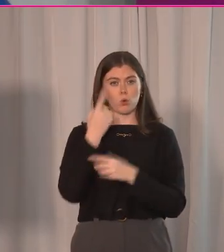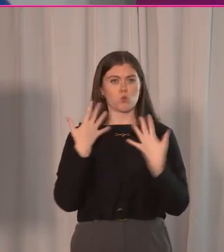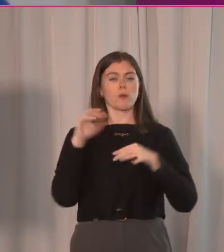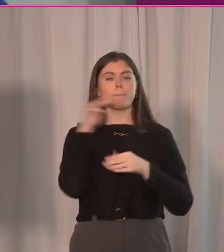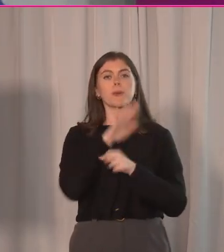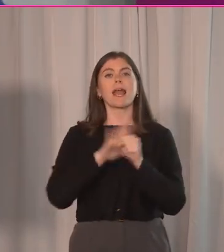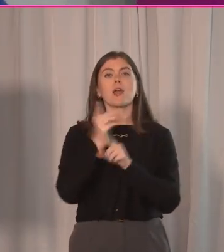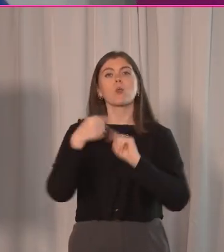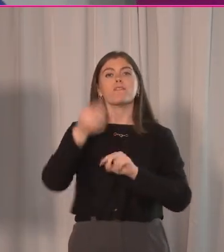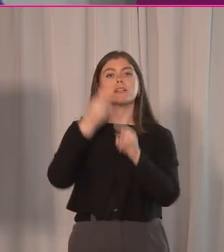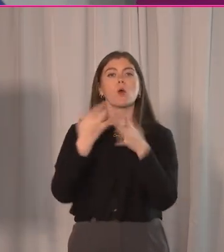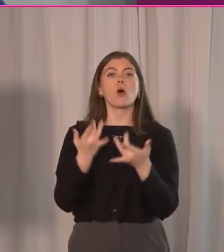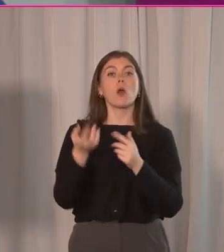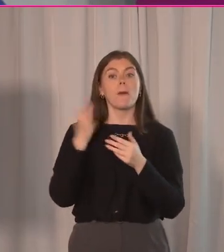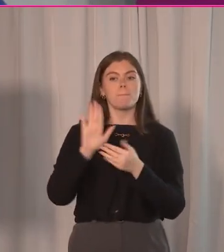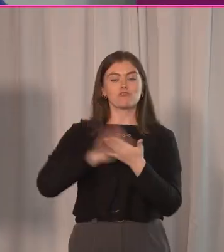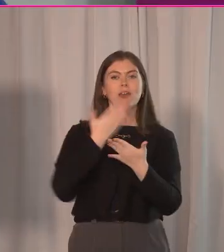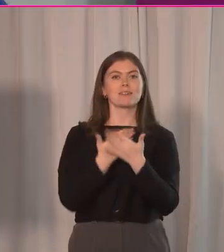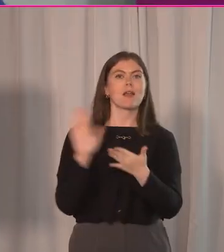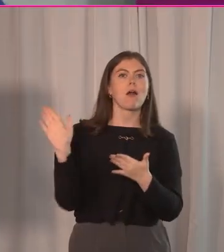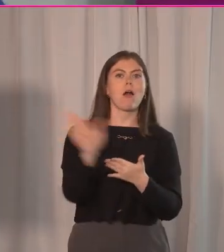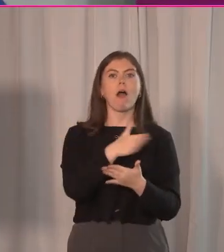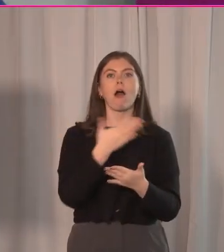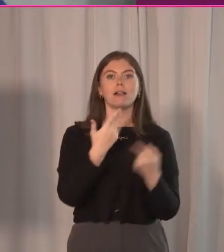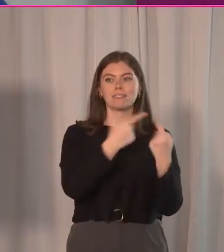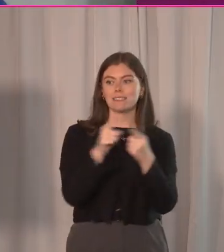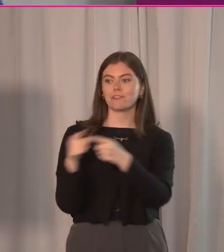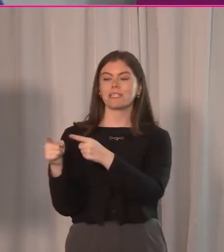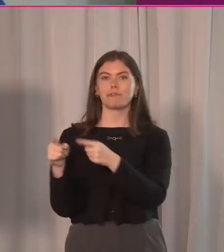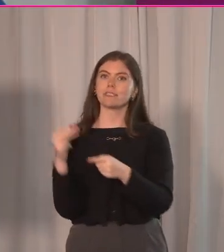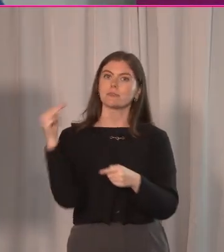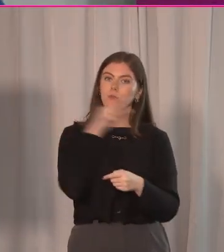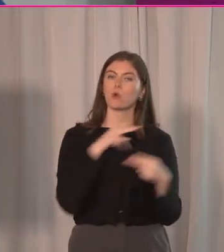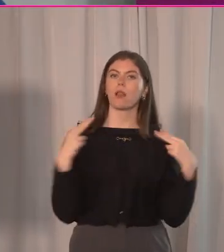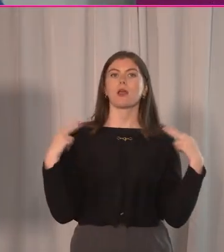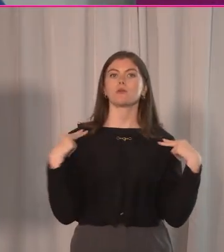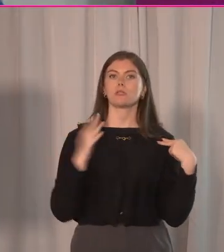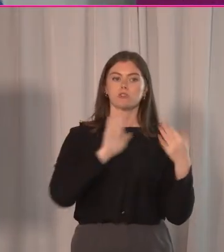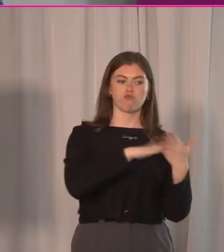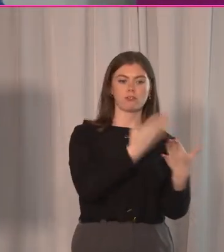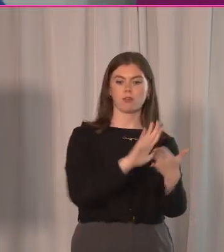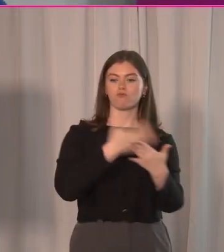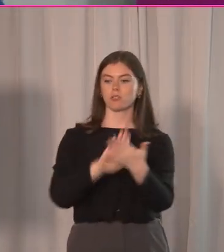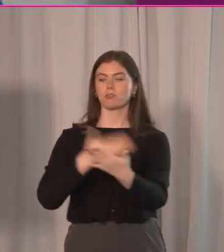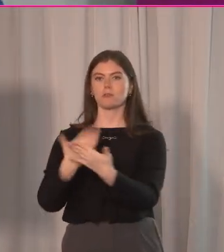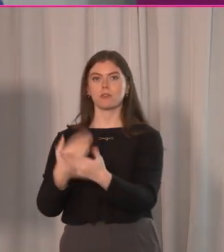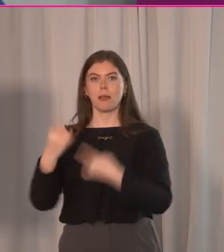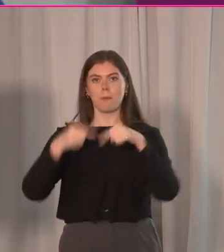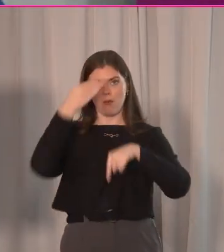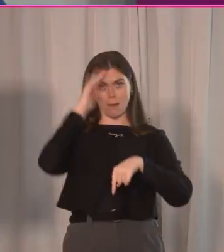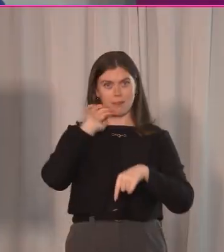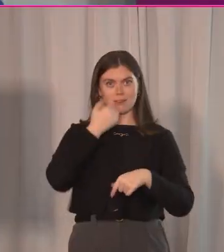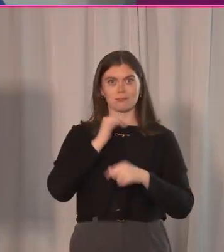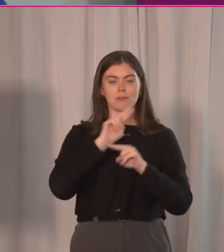we discovered was that we needed to translate all of those materials into all of the kind of key languages that are spoken here, because not everybody's going to be an